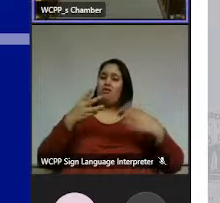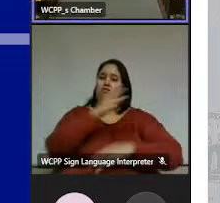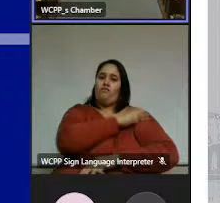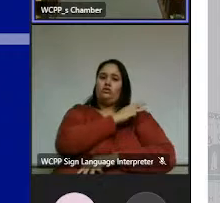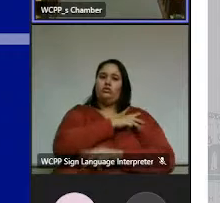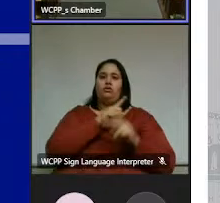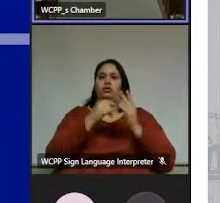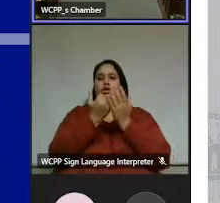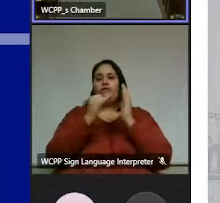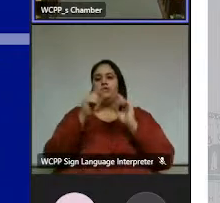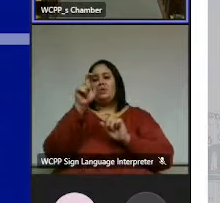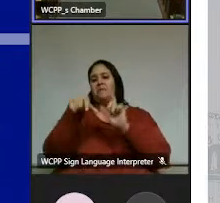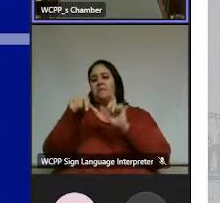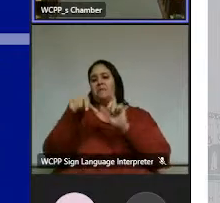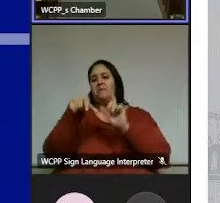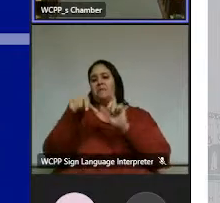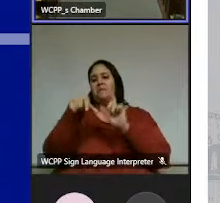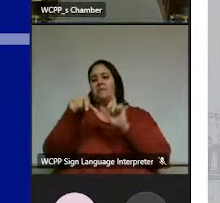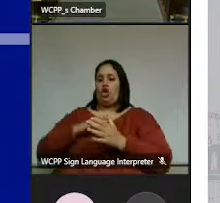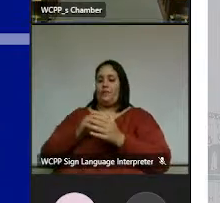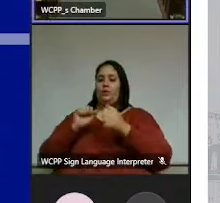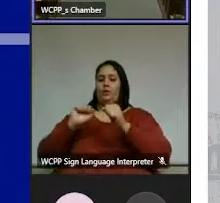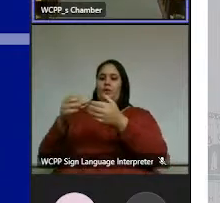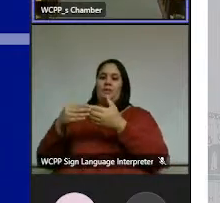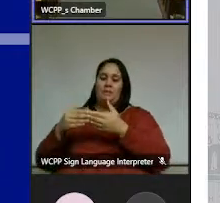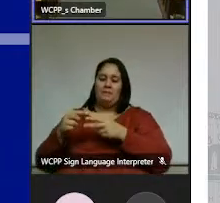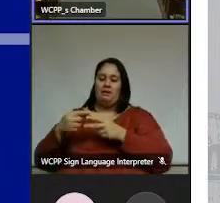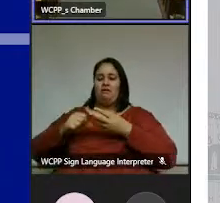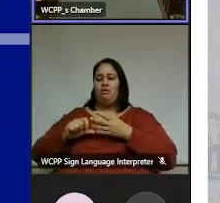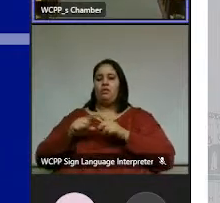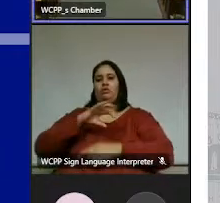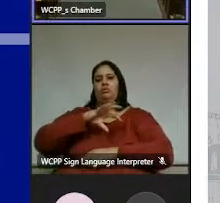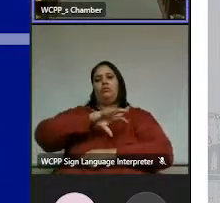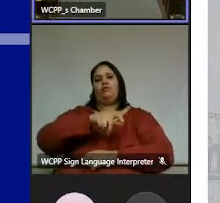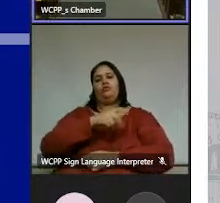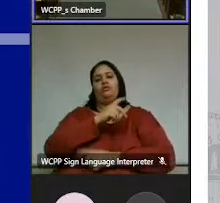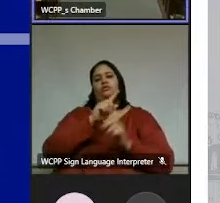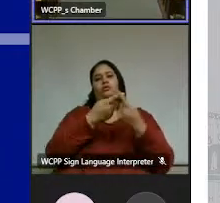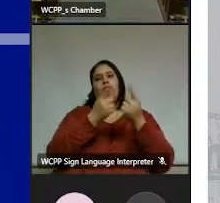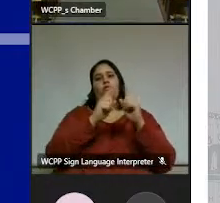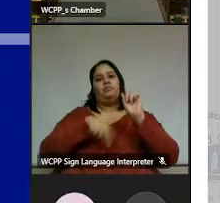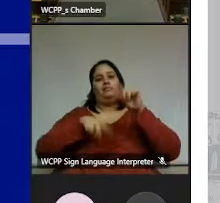of the Standing Committee, as well as provincial departments.